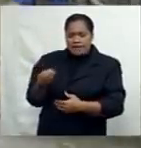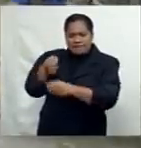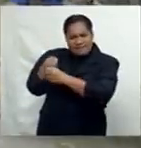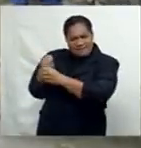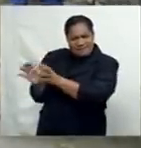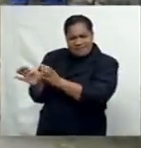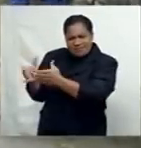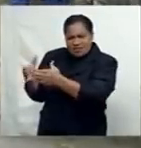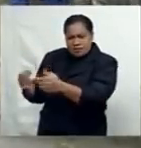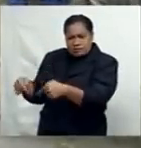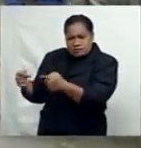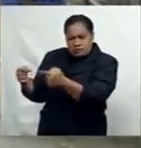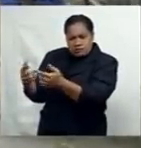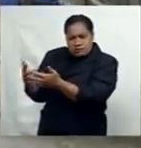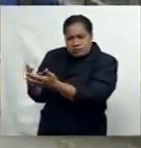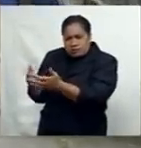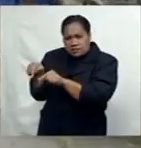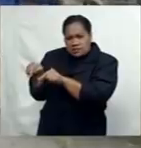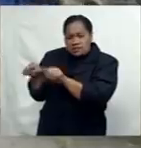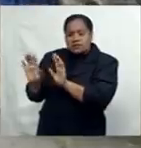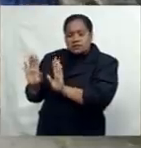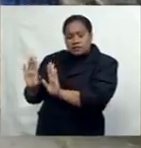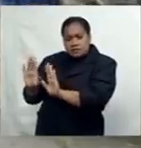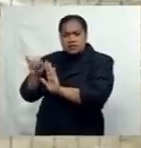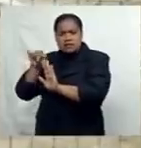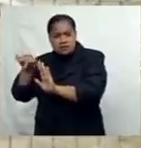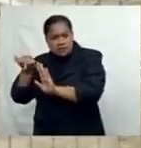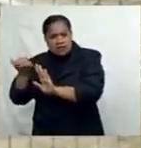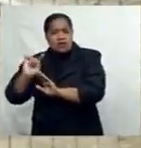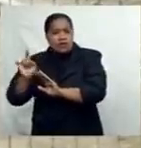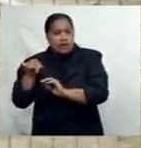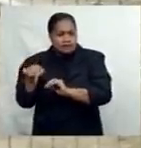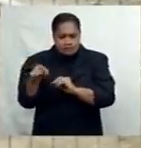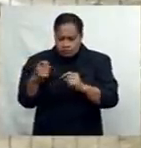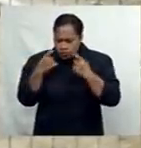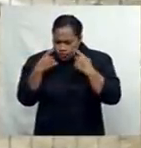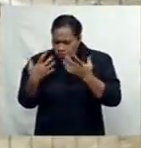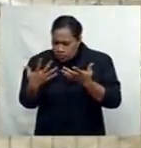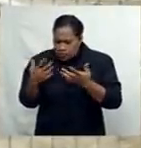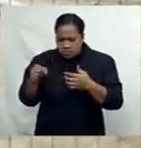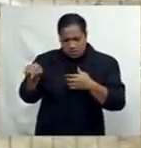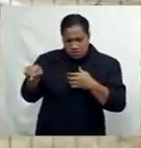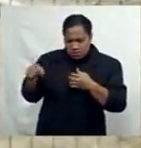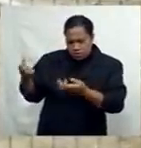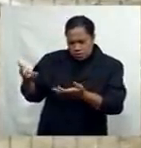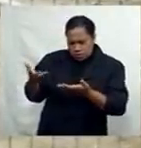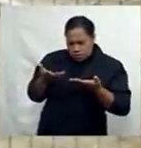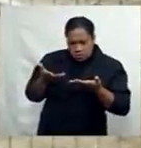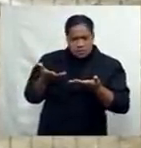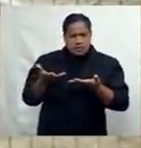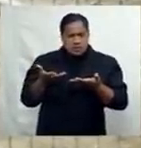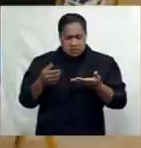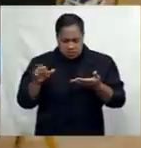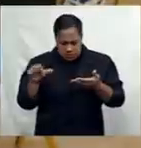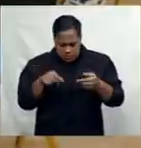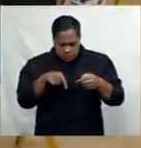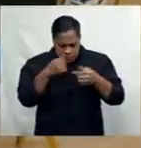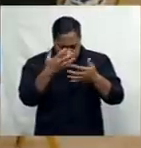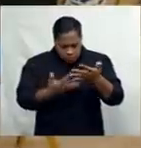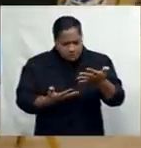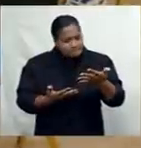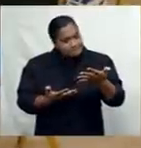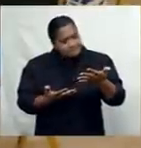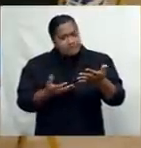between SEDALPA and Bulitavu in relation to whether the directions issued by SEDALPA are valid. SEDALPA